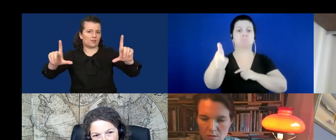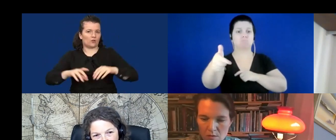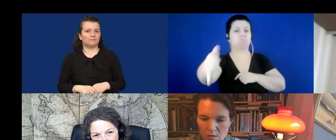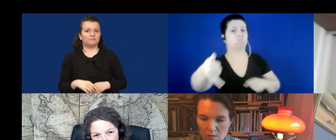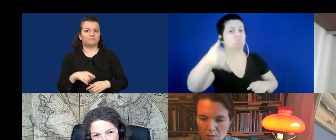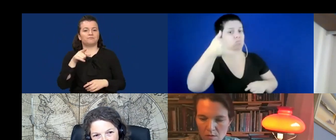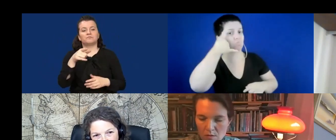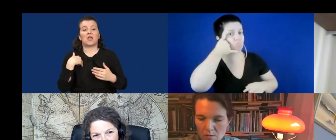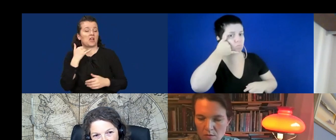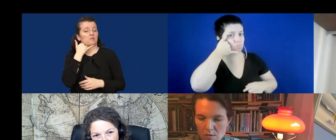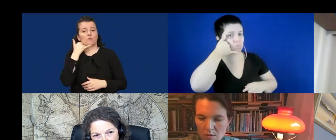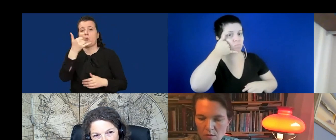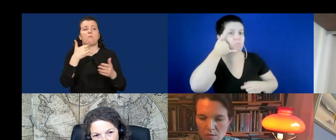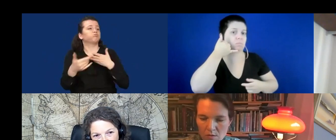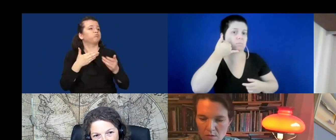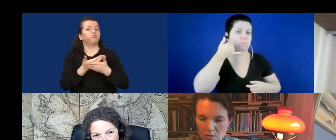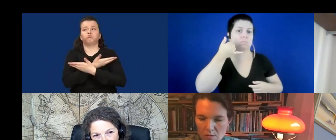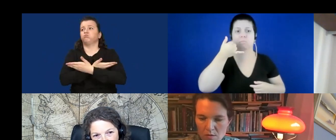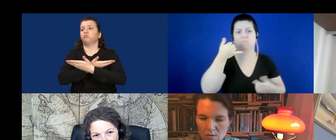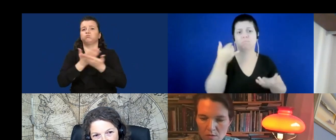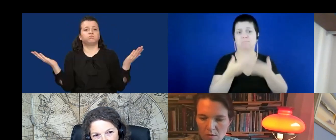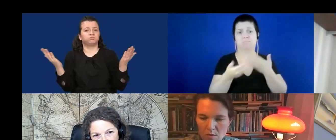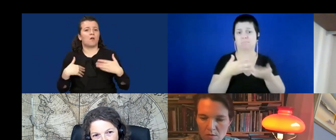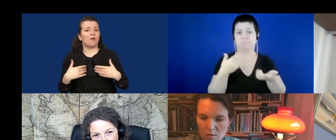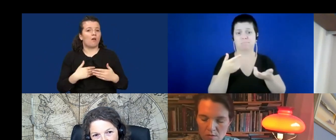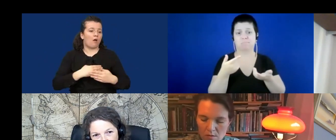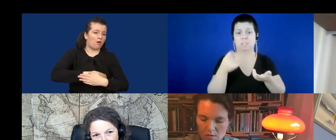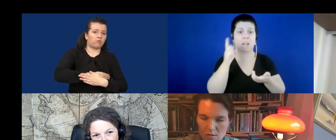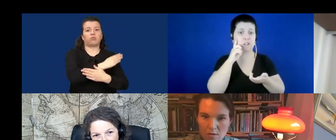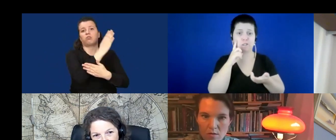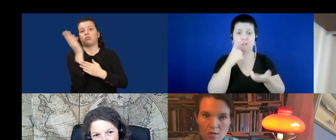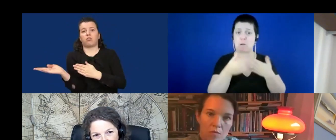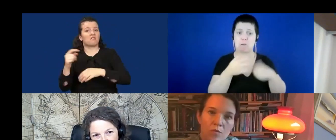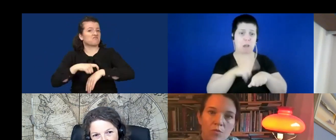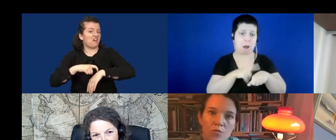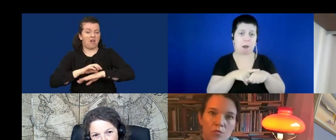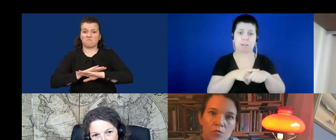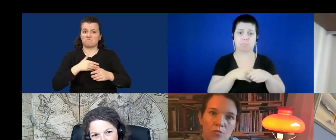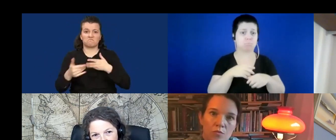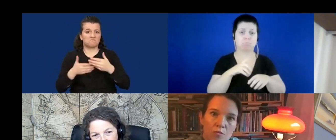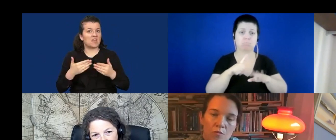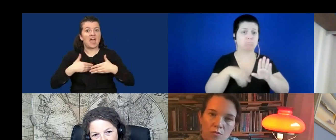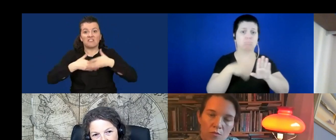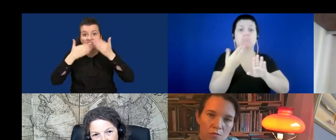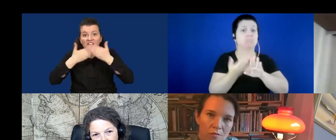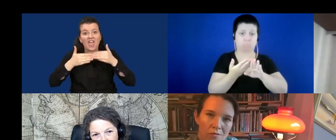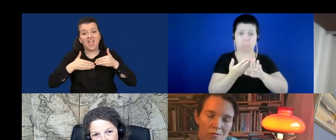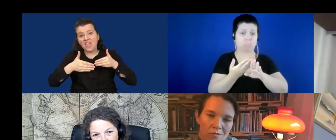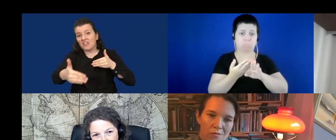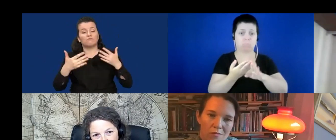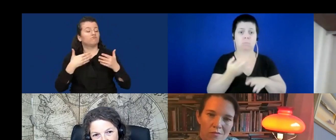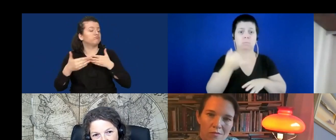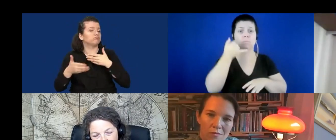anybody at any time of the day, any day of the year, and relay a